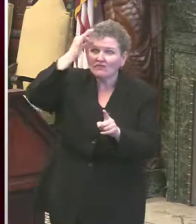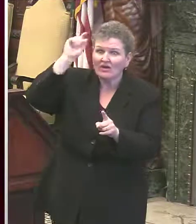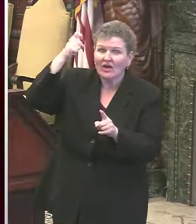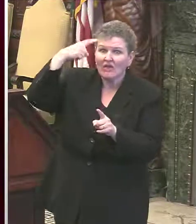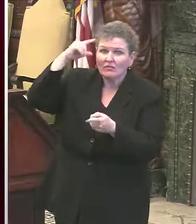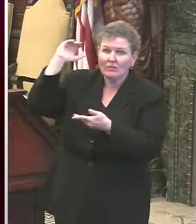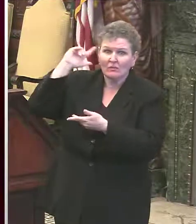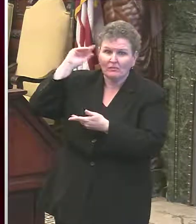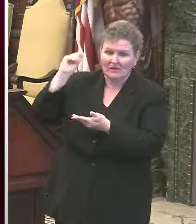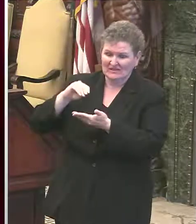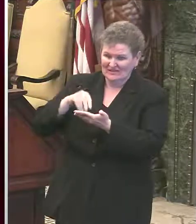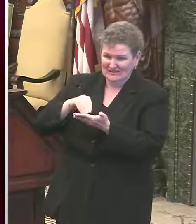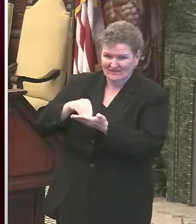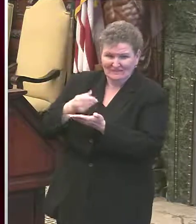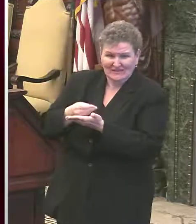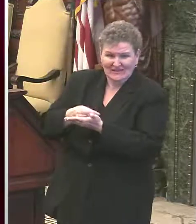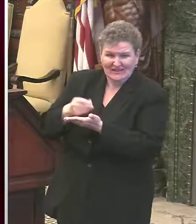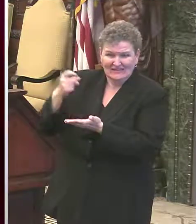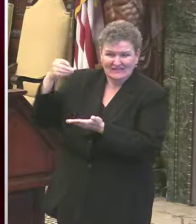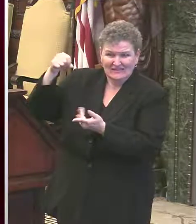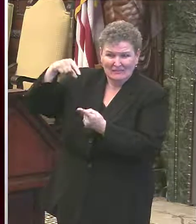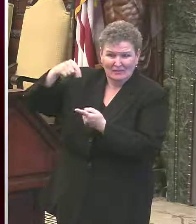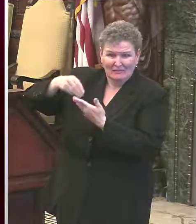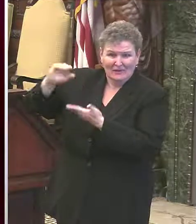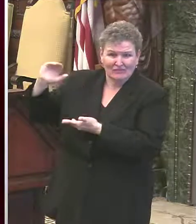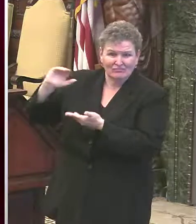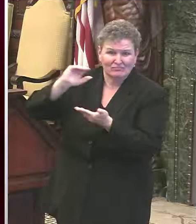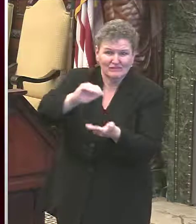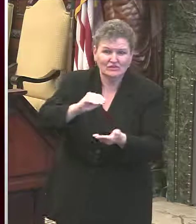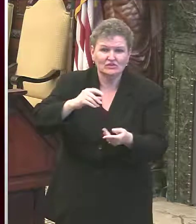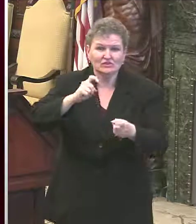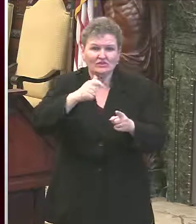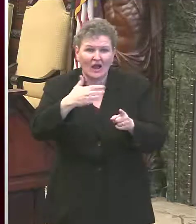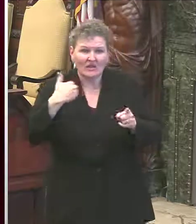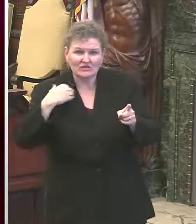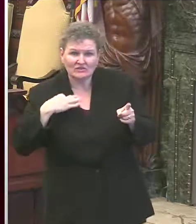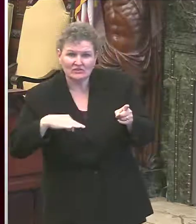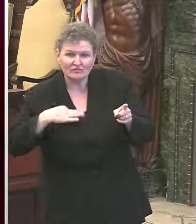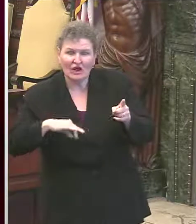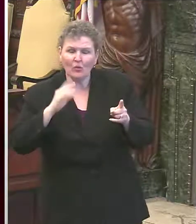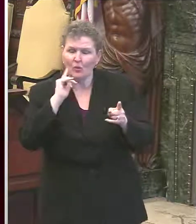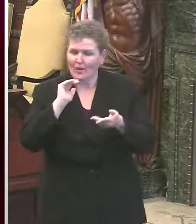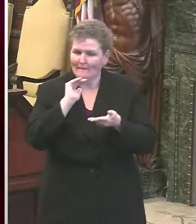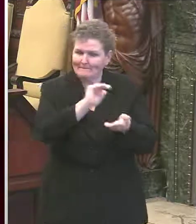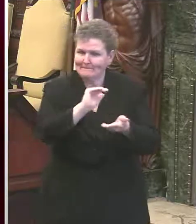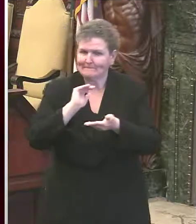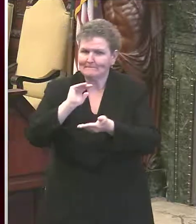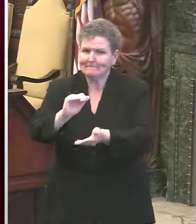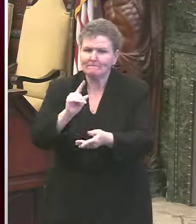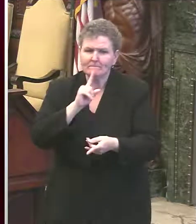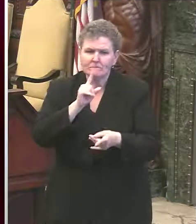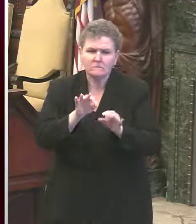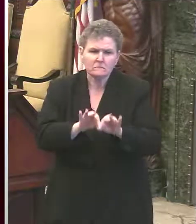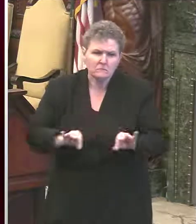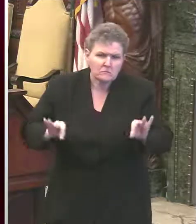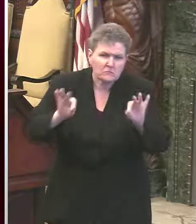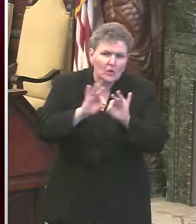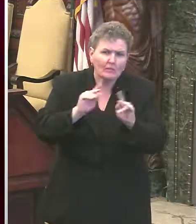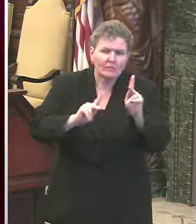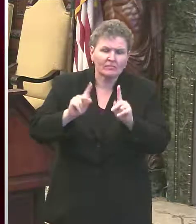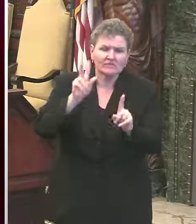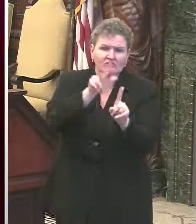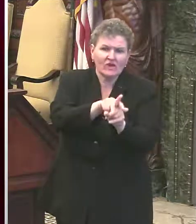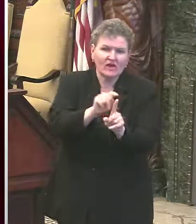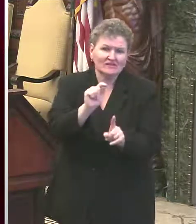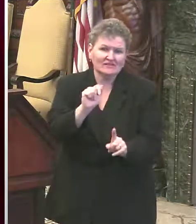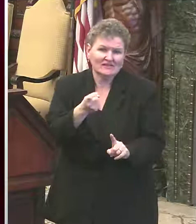so they can make both the stimulus and child benefit payments to you. And we want to make sure folks know that filing taxes shouldn't cost